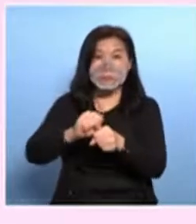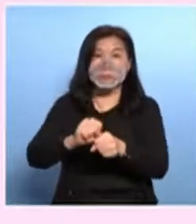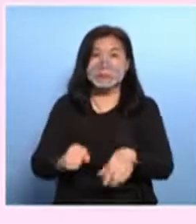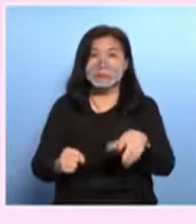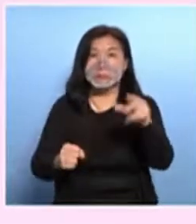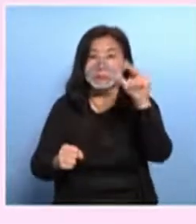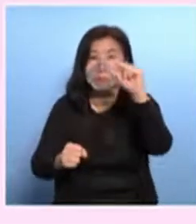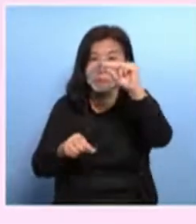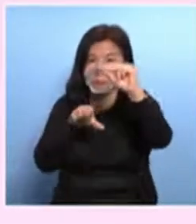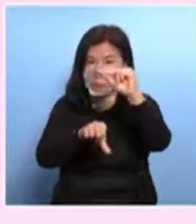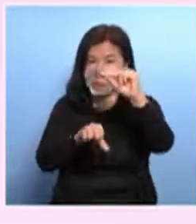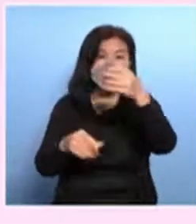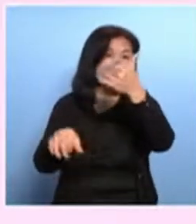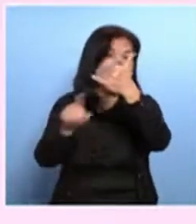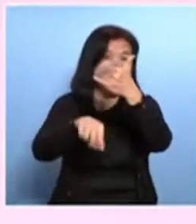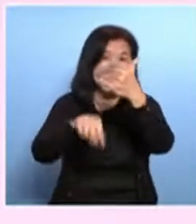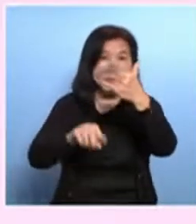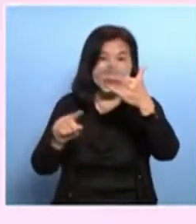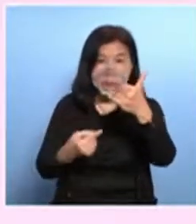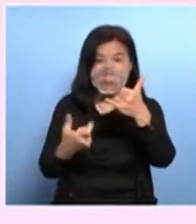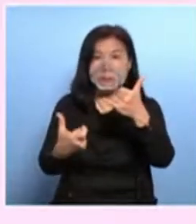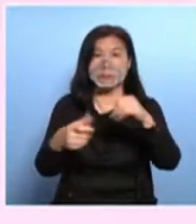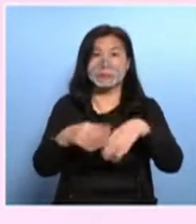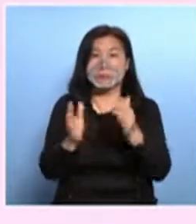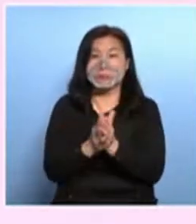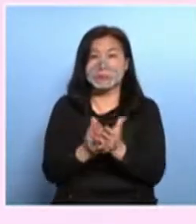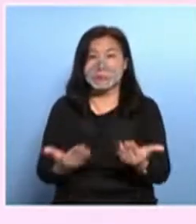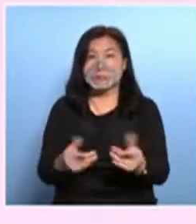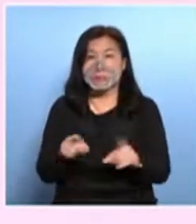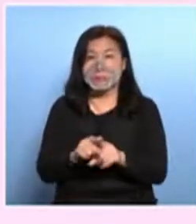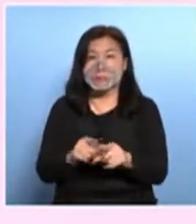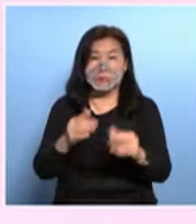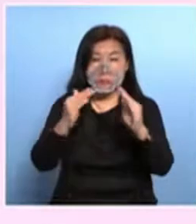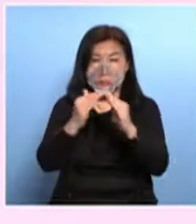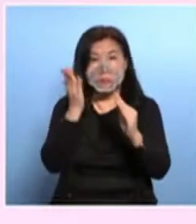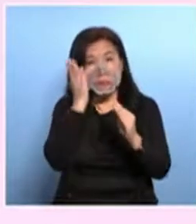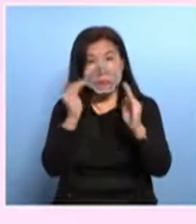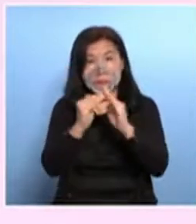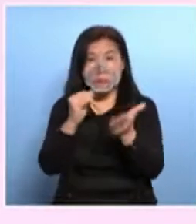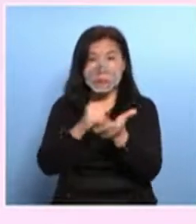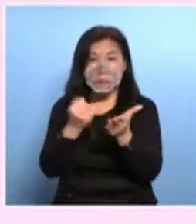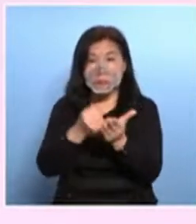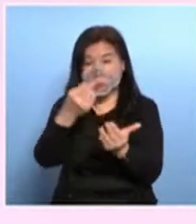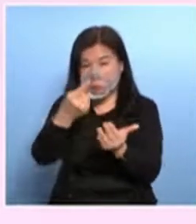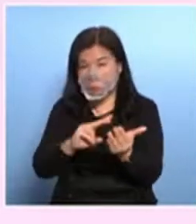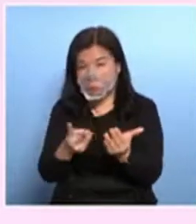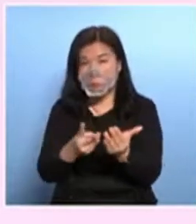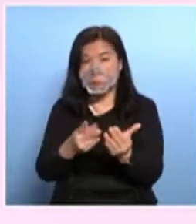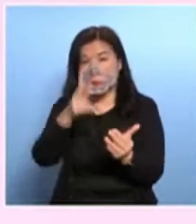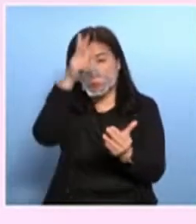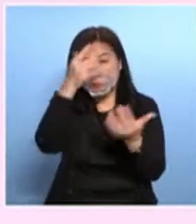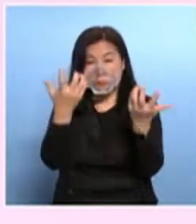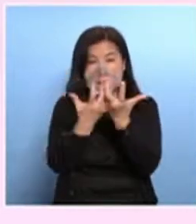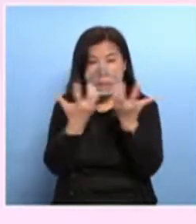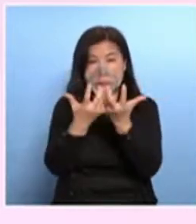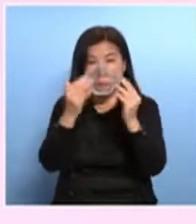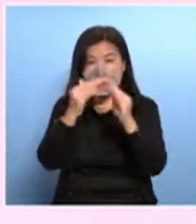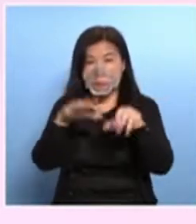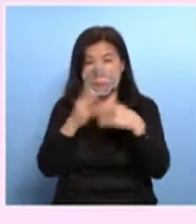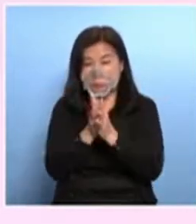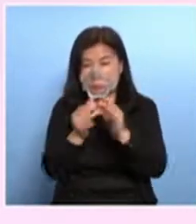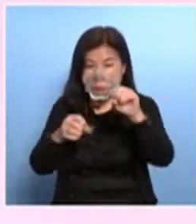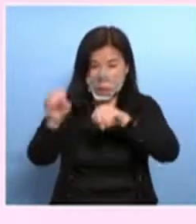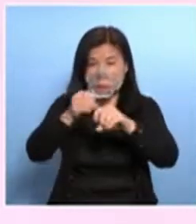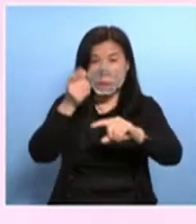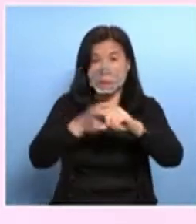of about $760 million in government revenue each year. The above revisions to the rating system will involve significant modifications